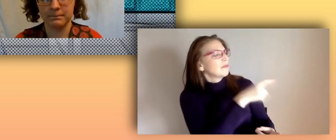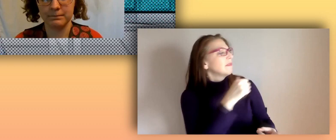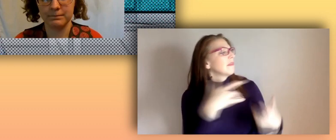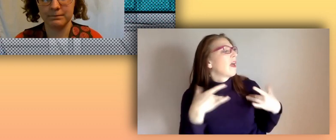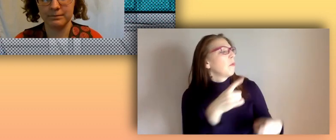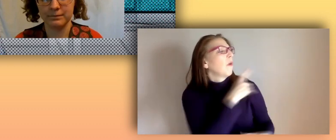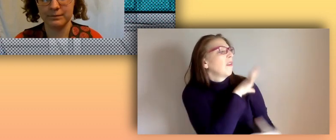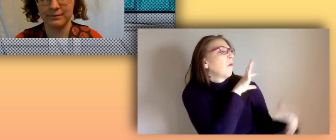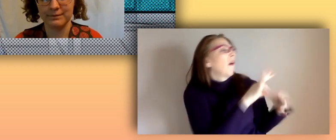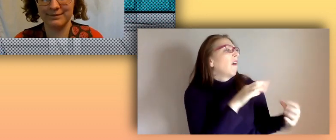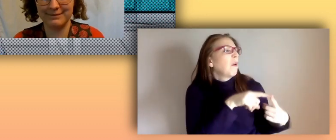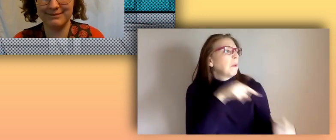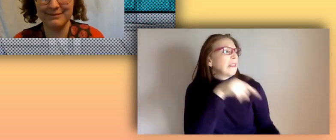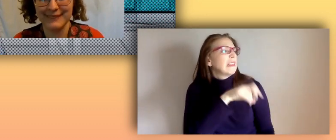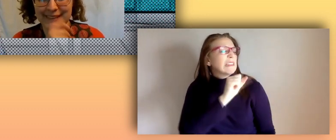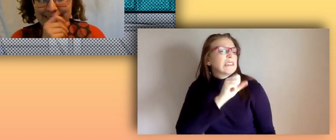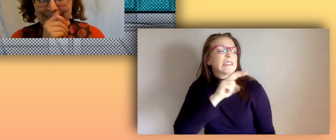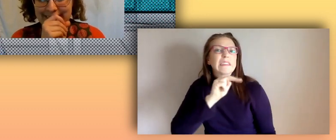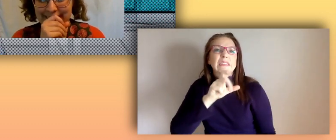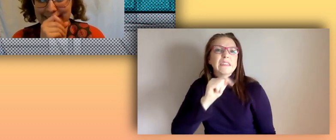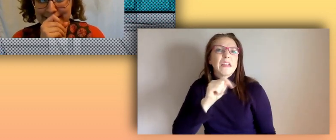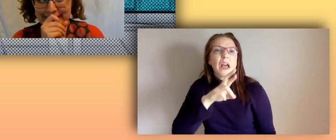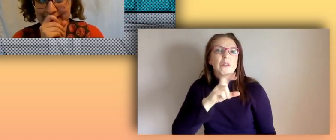Snot Rocket over here.